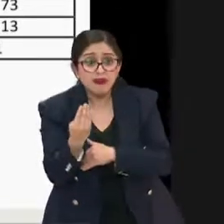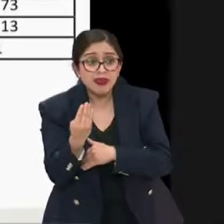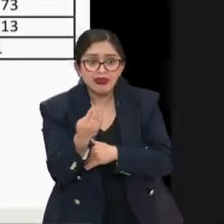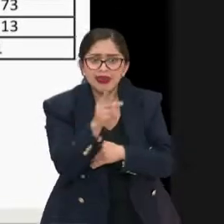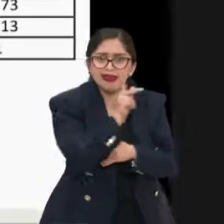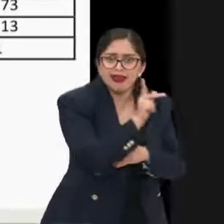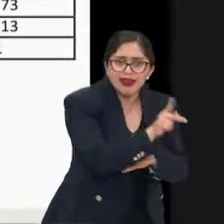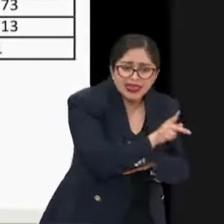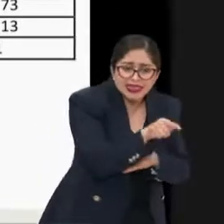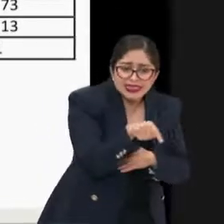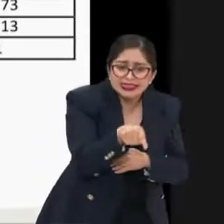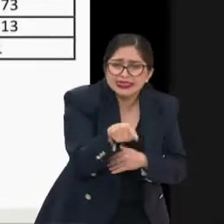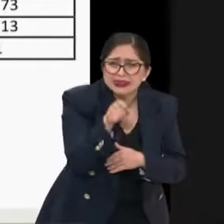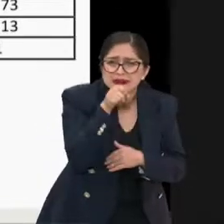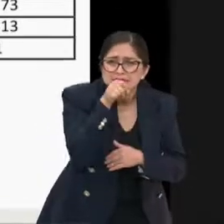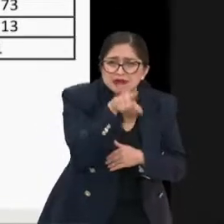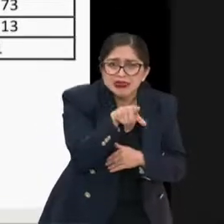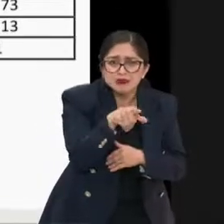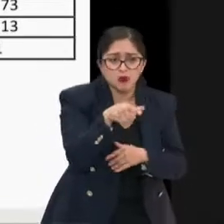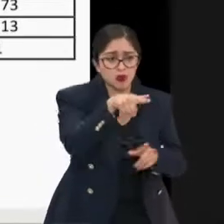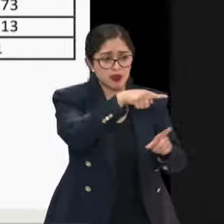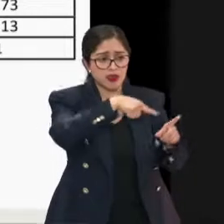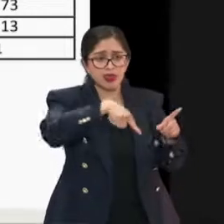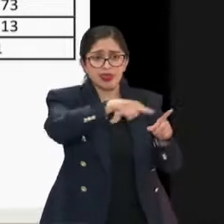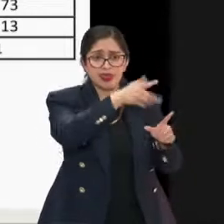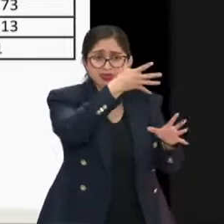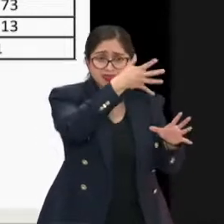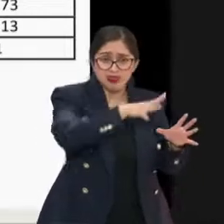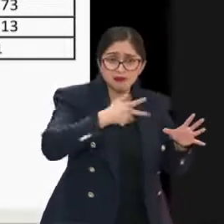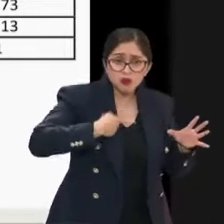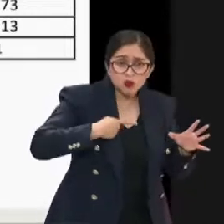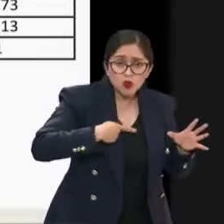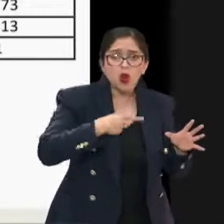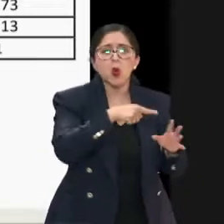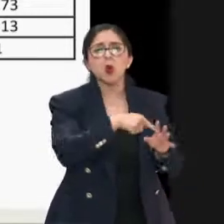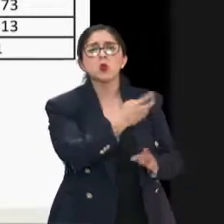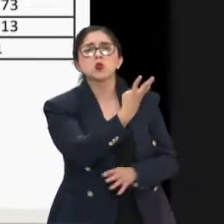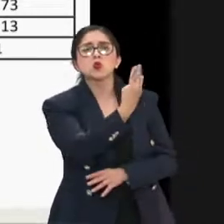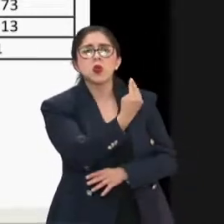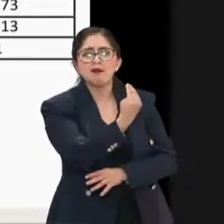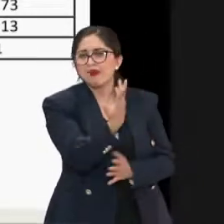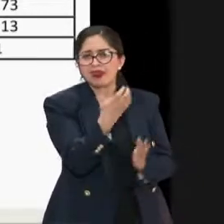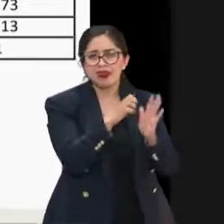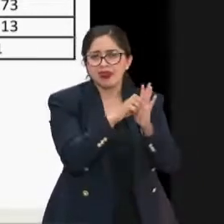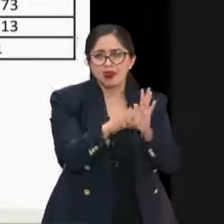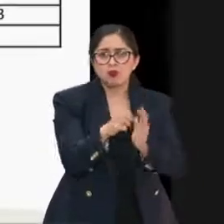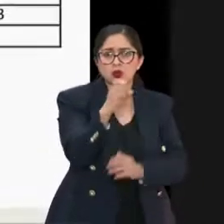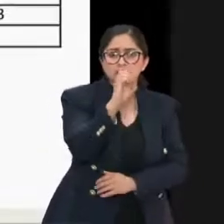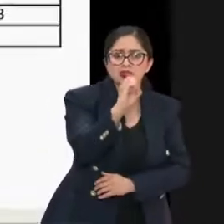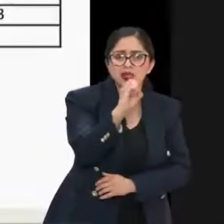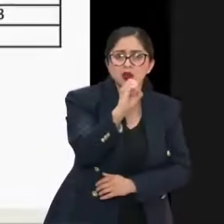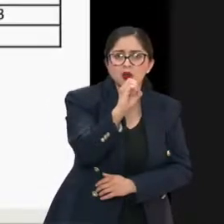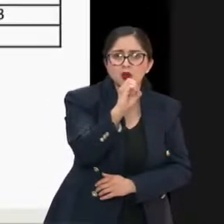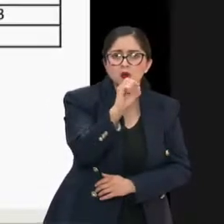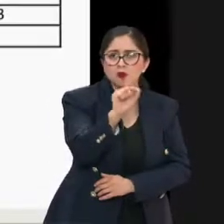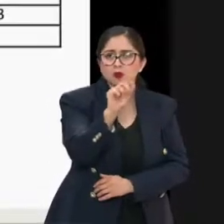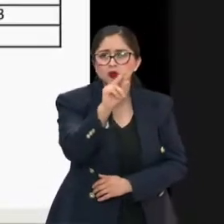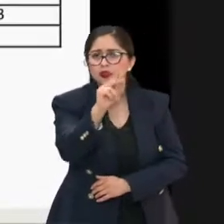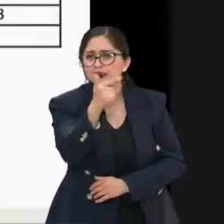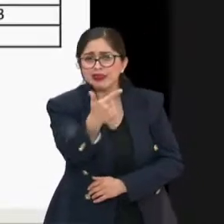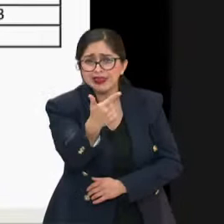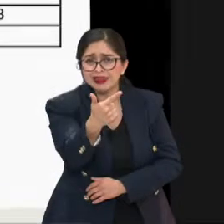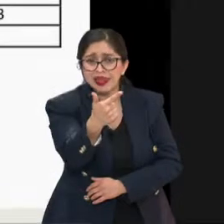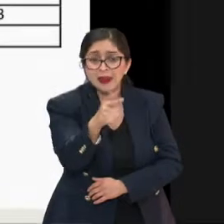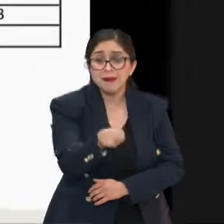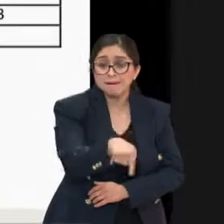in 2009, and the correlation is getting closer to 9 out of 10. This is a correlation, is